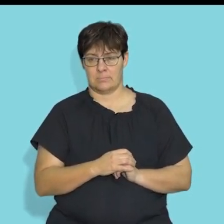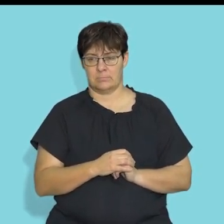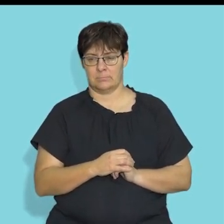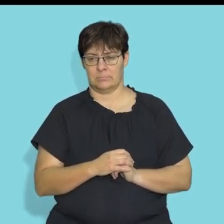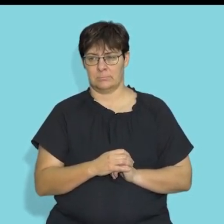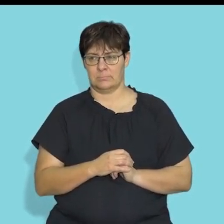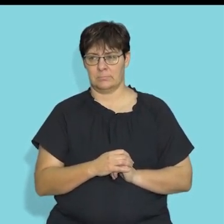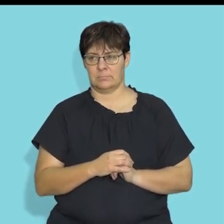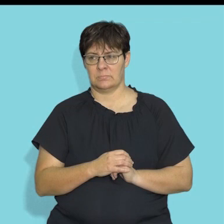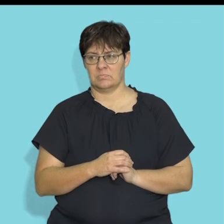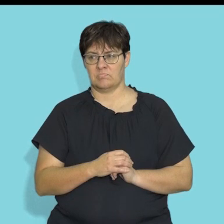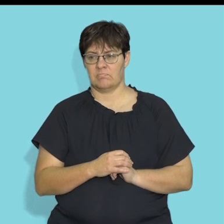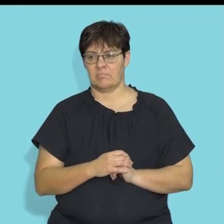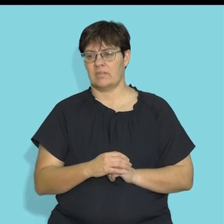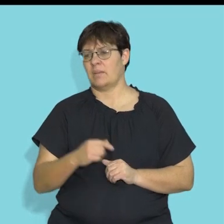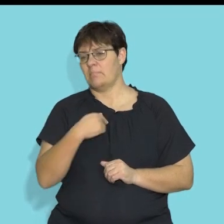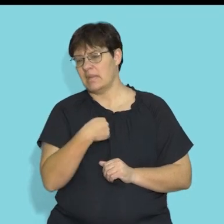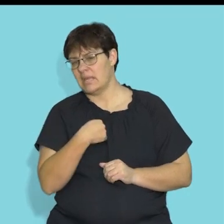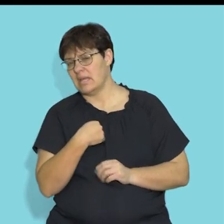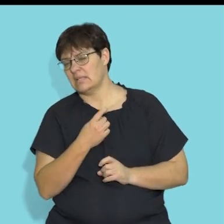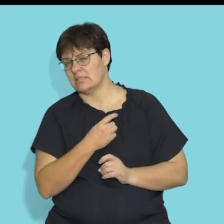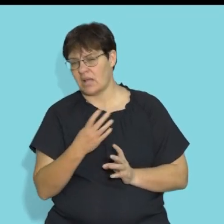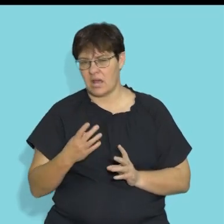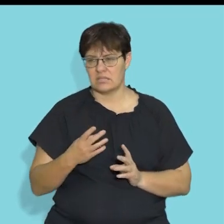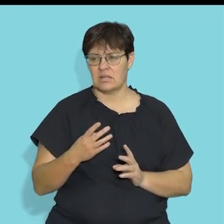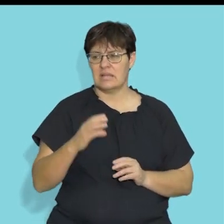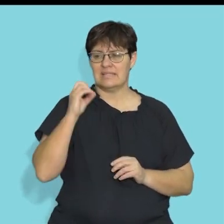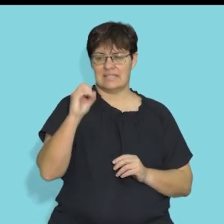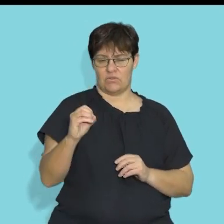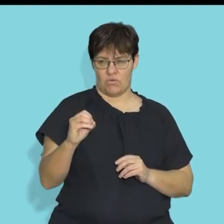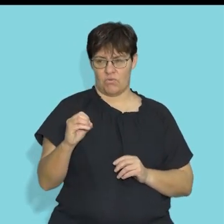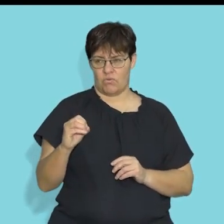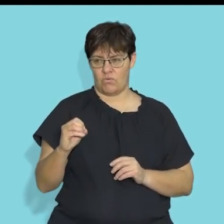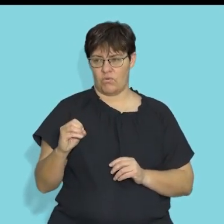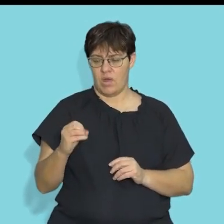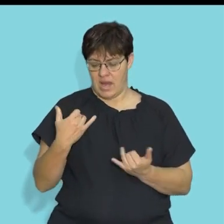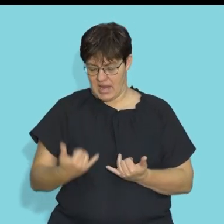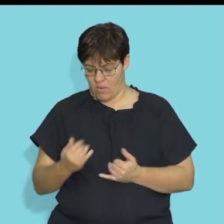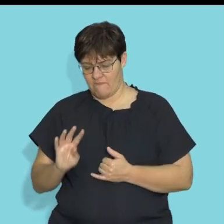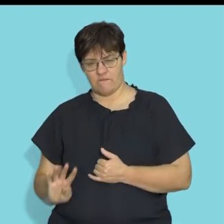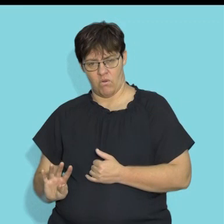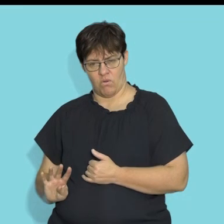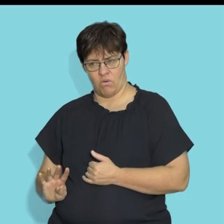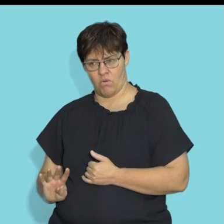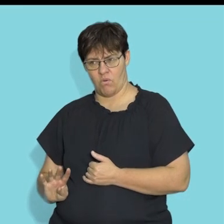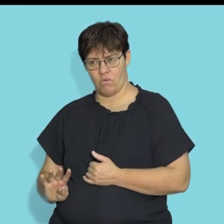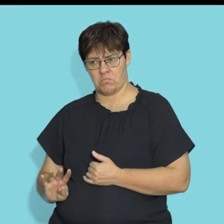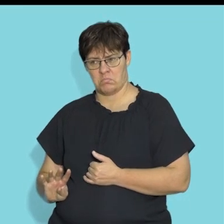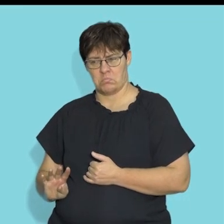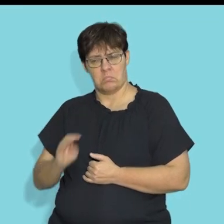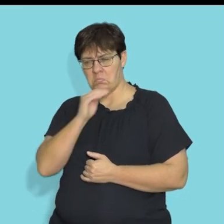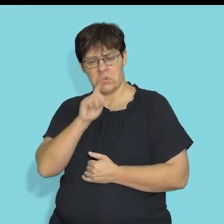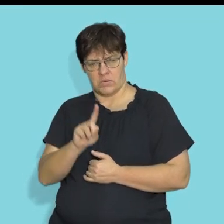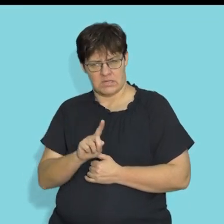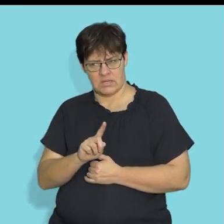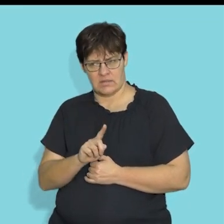C. So if I started off with 0 and I now have 4, it actually